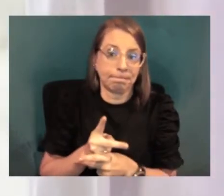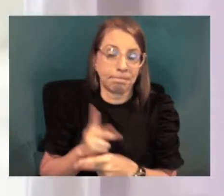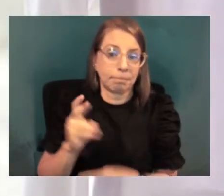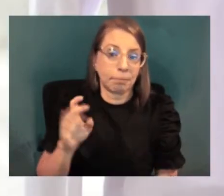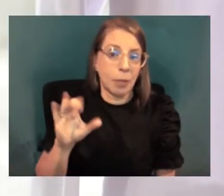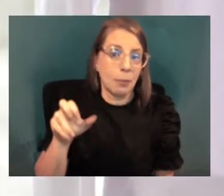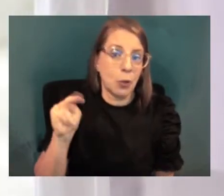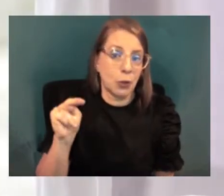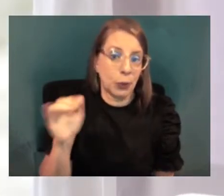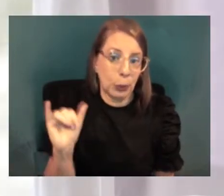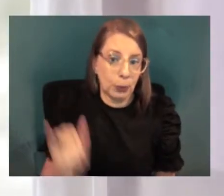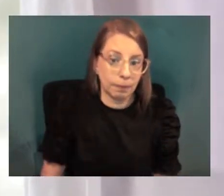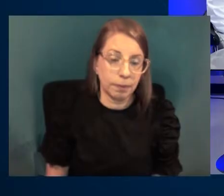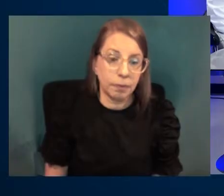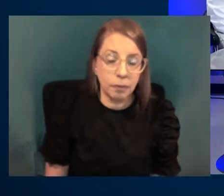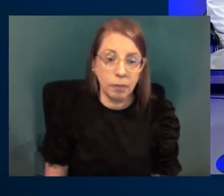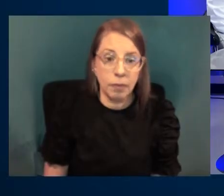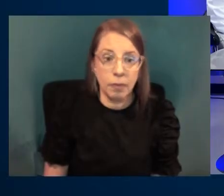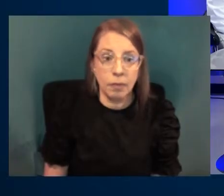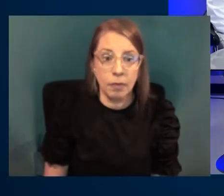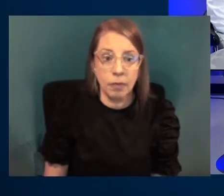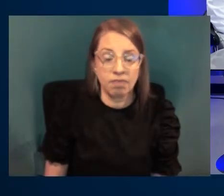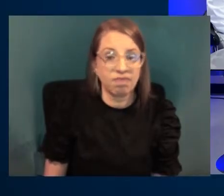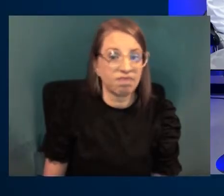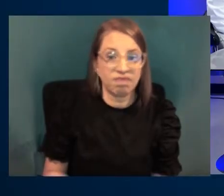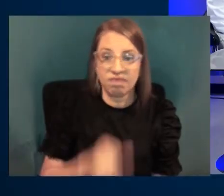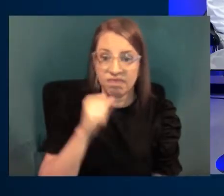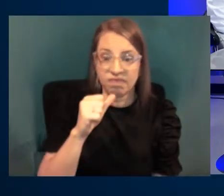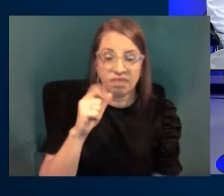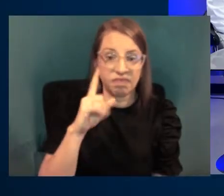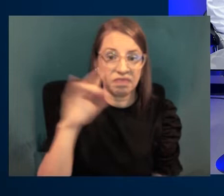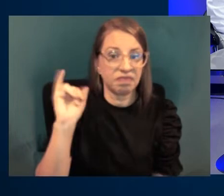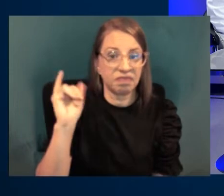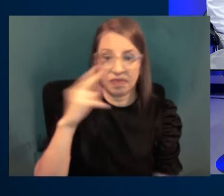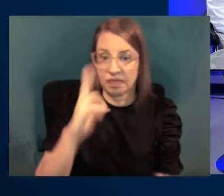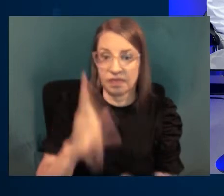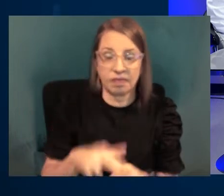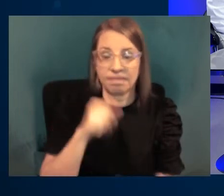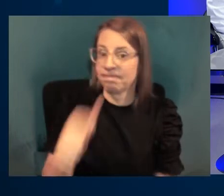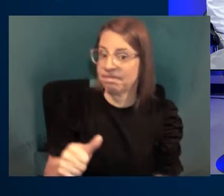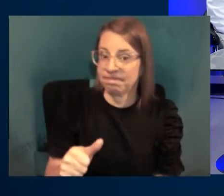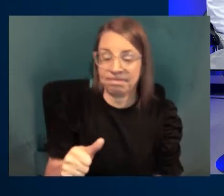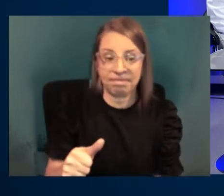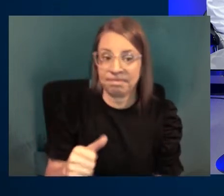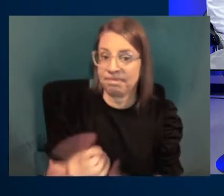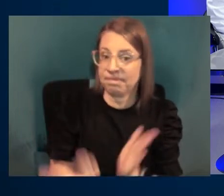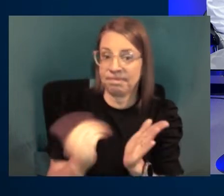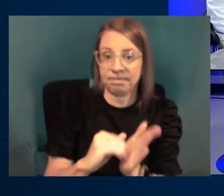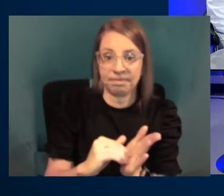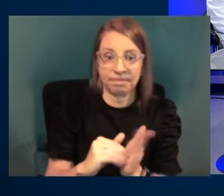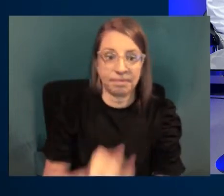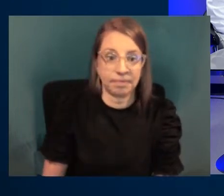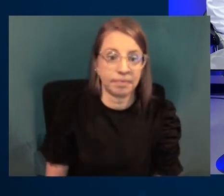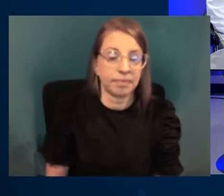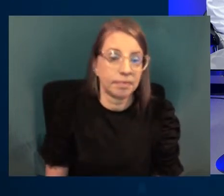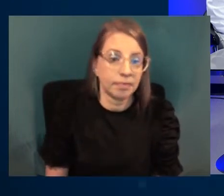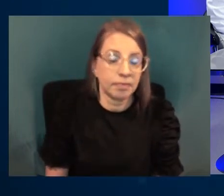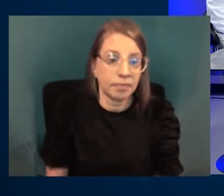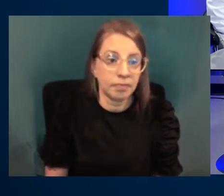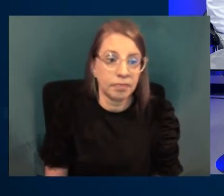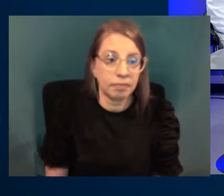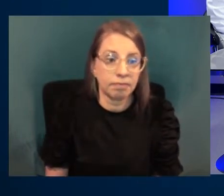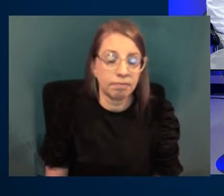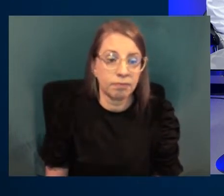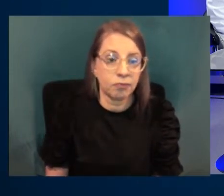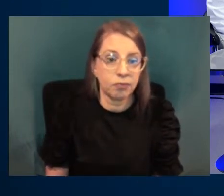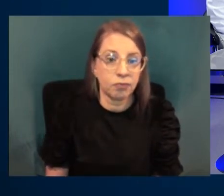like Well, you I'm can not saying see, this does not look like fun. Very quickly. This definitely doesn't. And Yeah. again, over years, we have